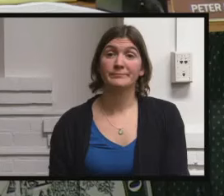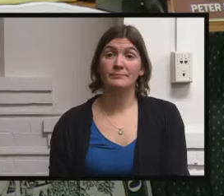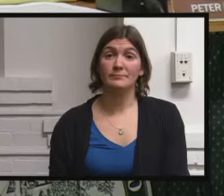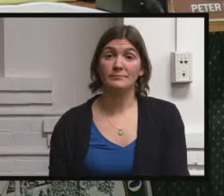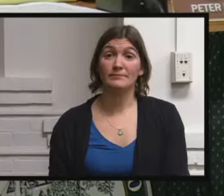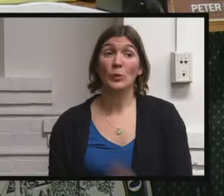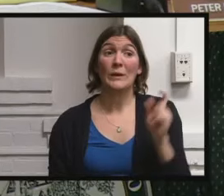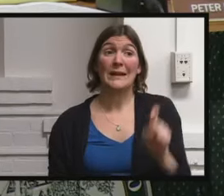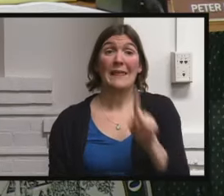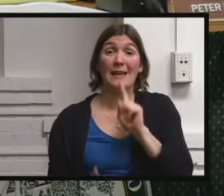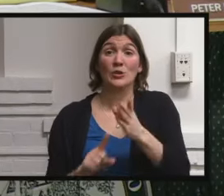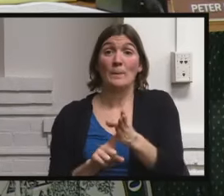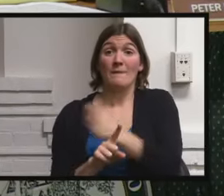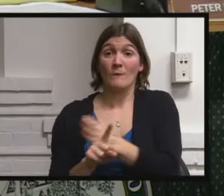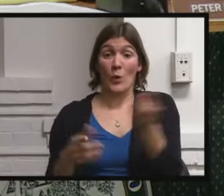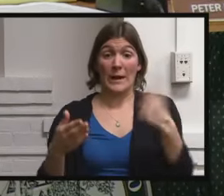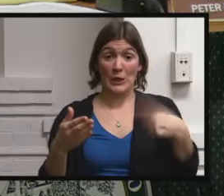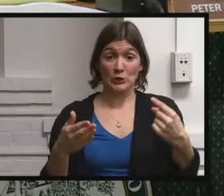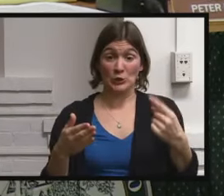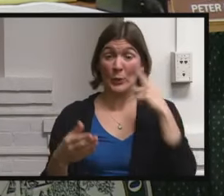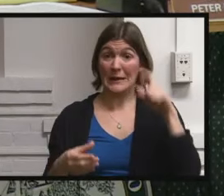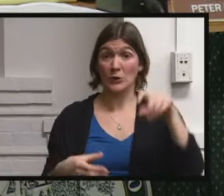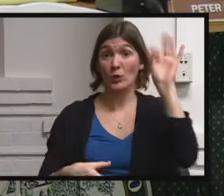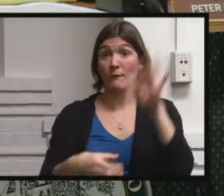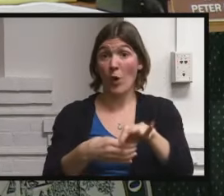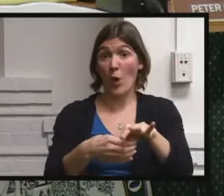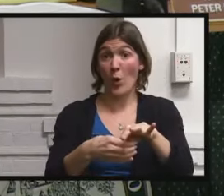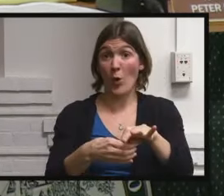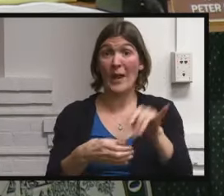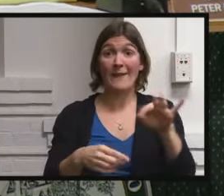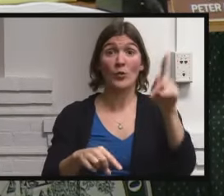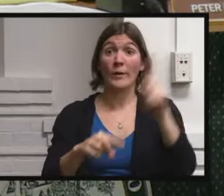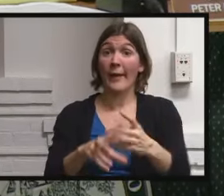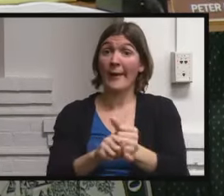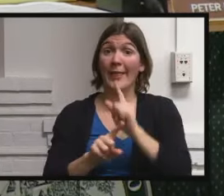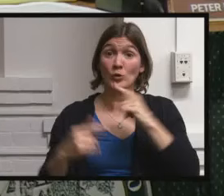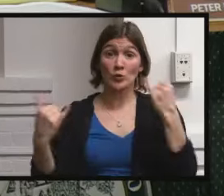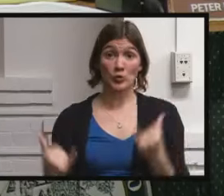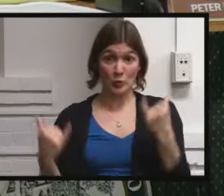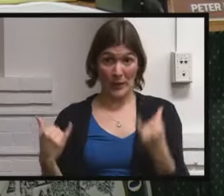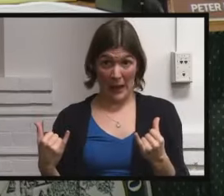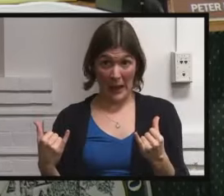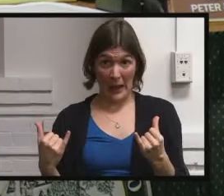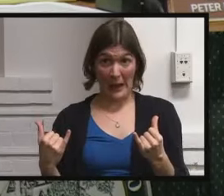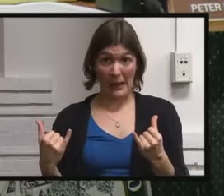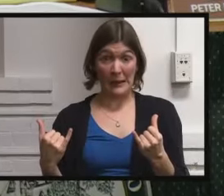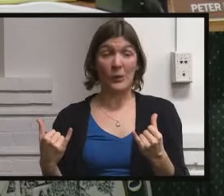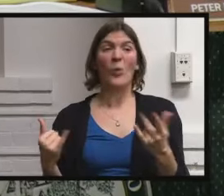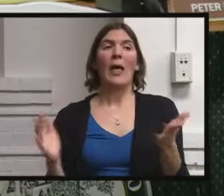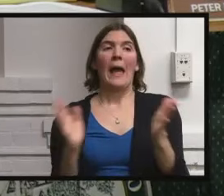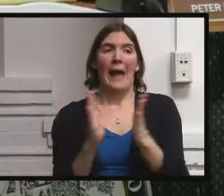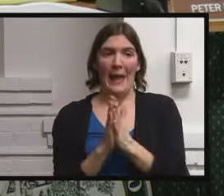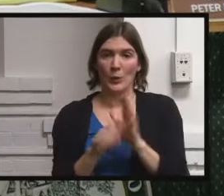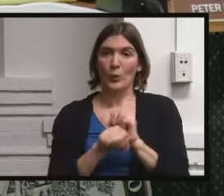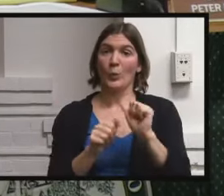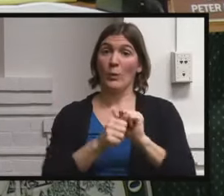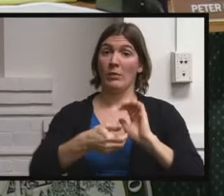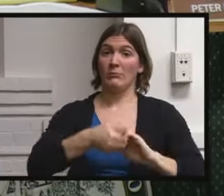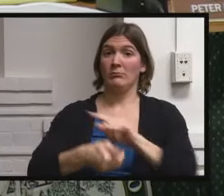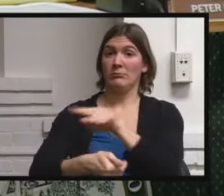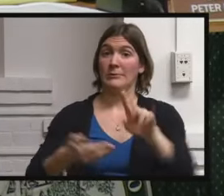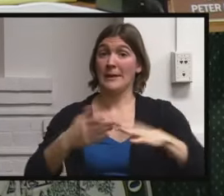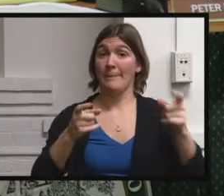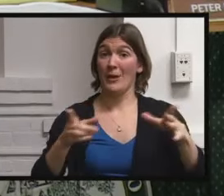And we need those answers before next Tuesday so that we can vote. And if you can't give the answers today, we're going to ask you please to work with the town